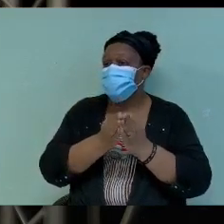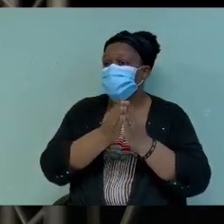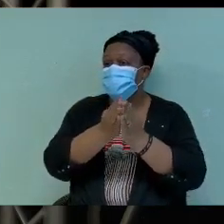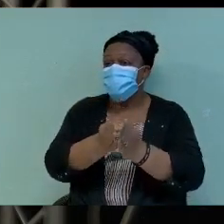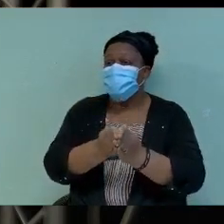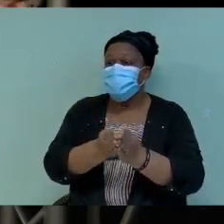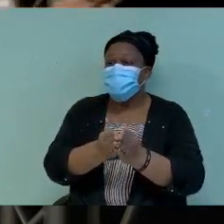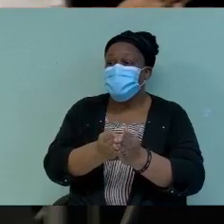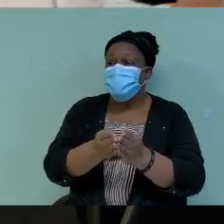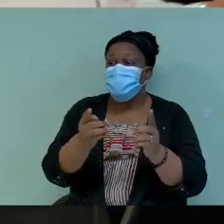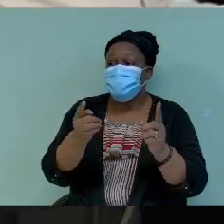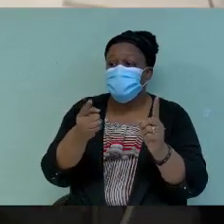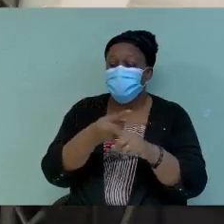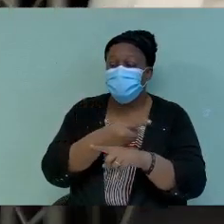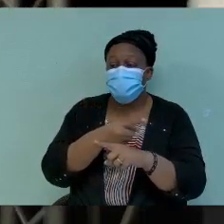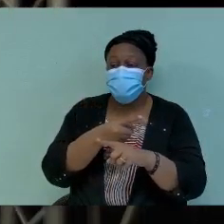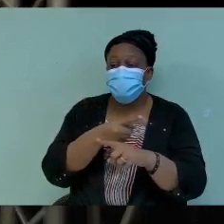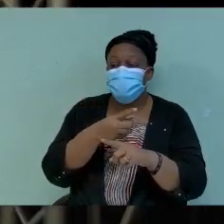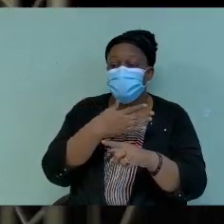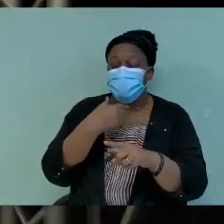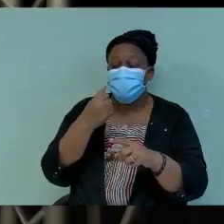Dr. Wilkinson.